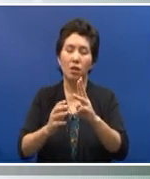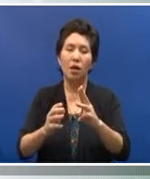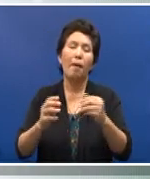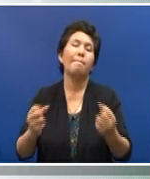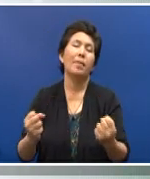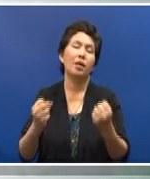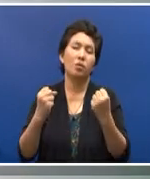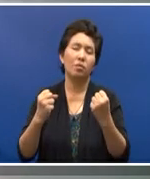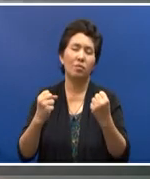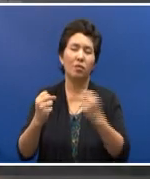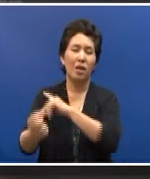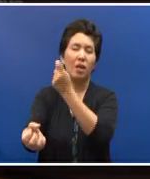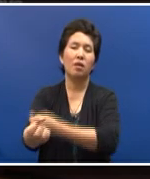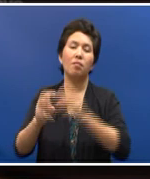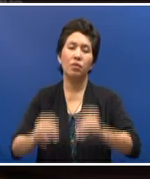strength.